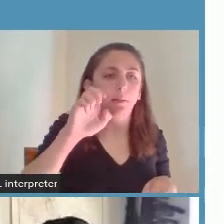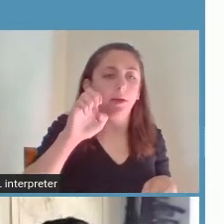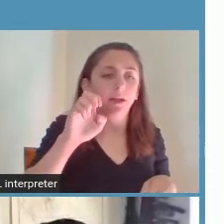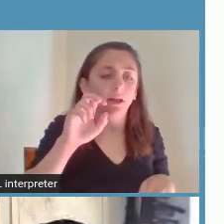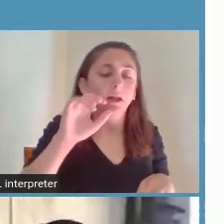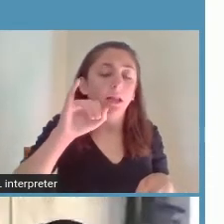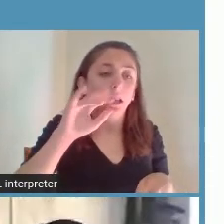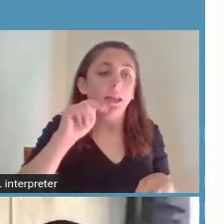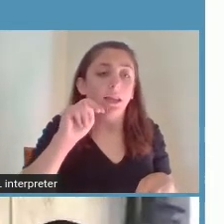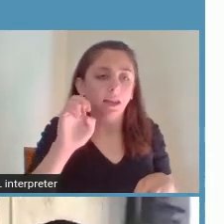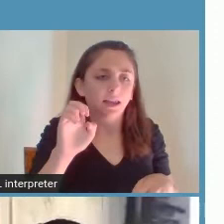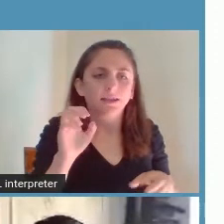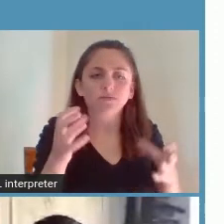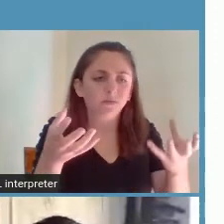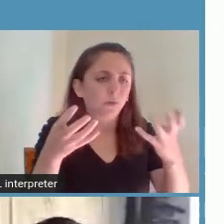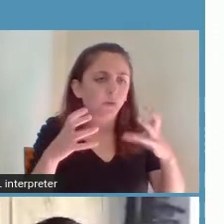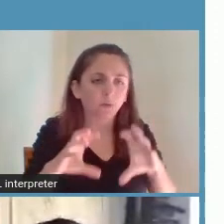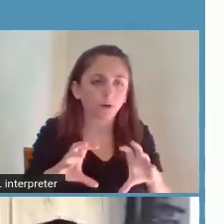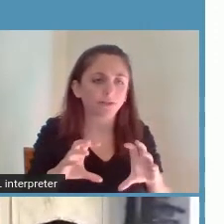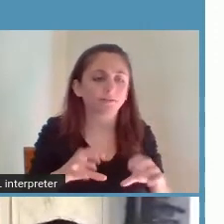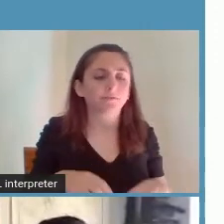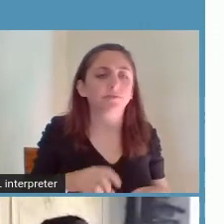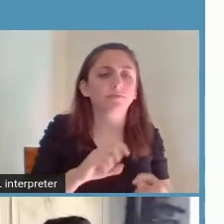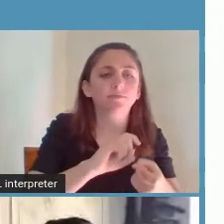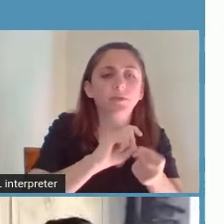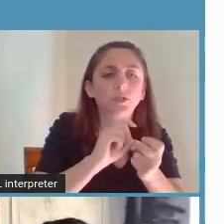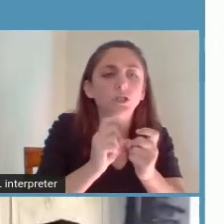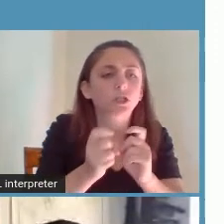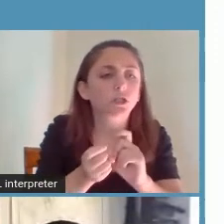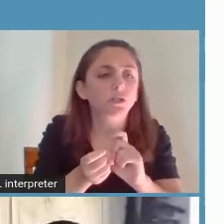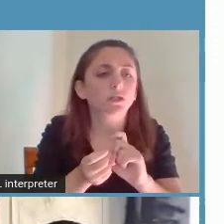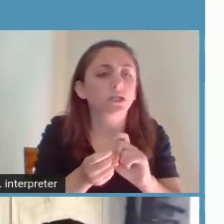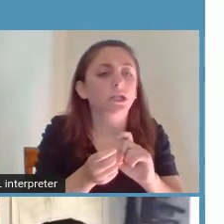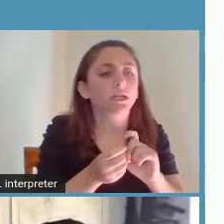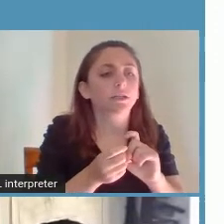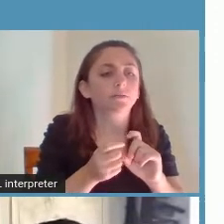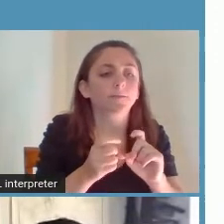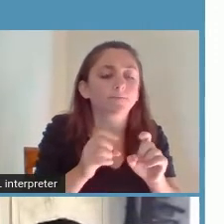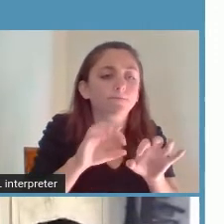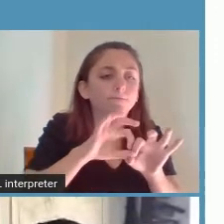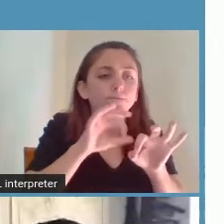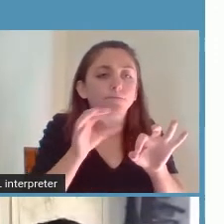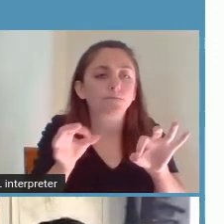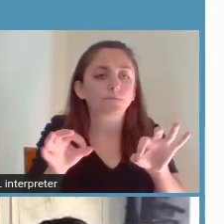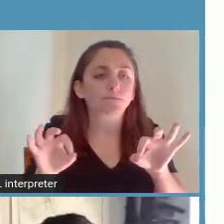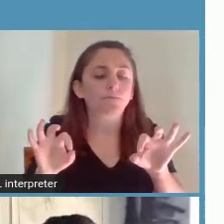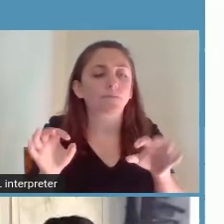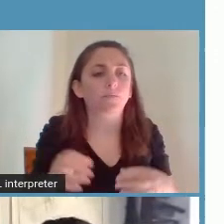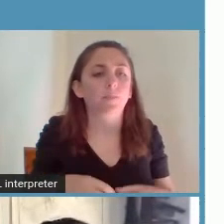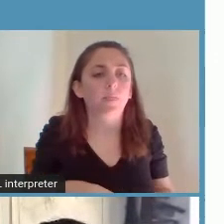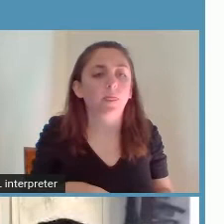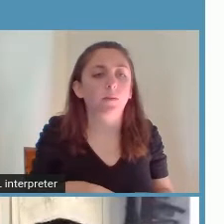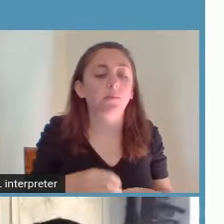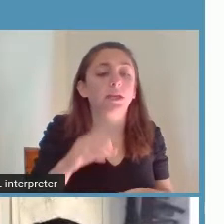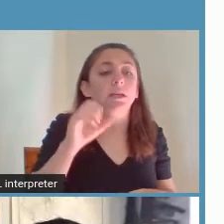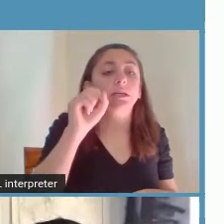Engineers redesigned the route and sent it through the Standing Rock Reservation in southern North